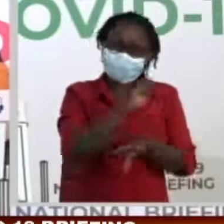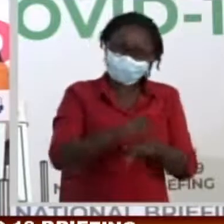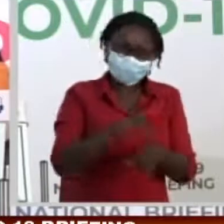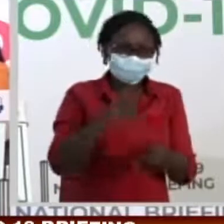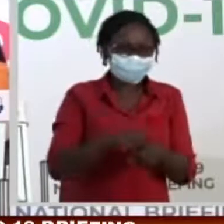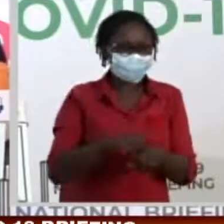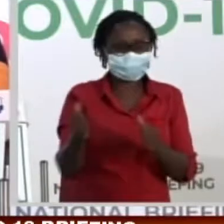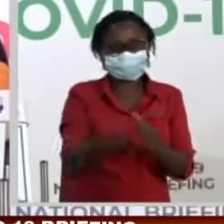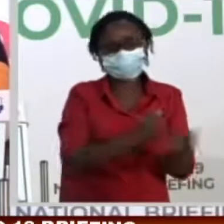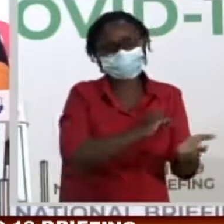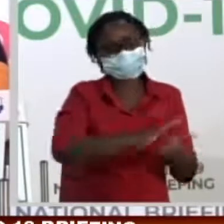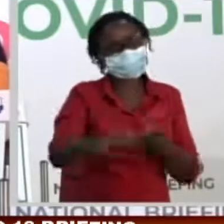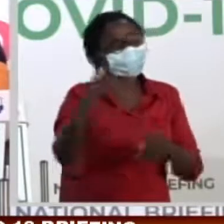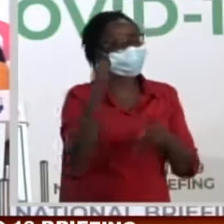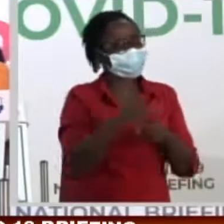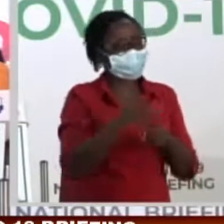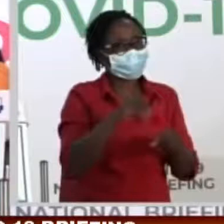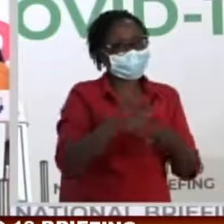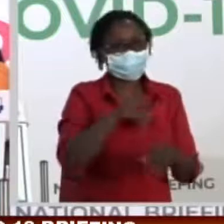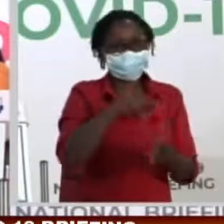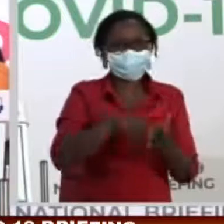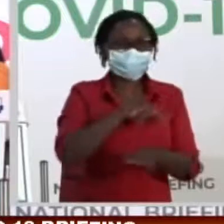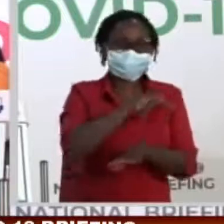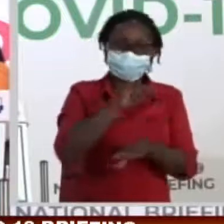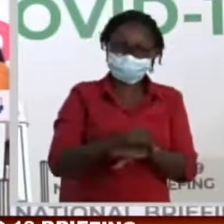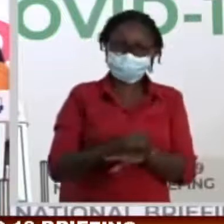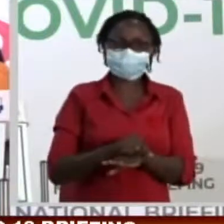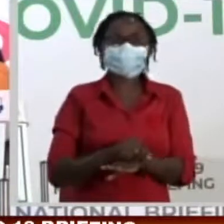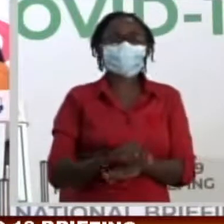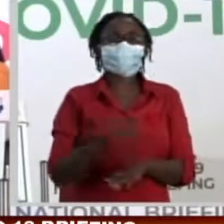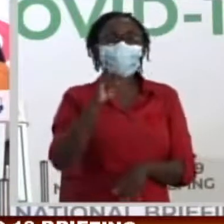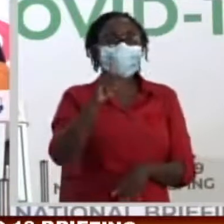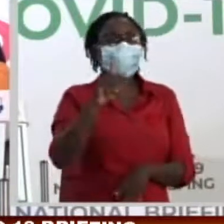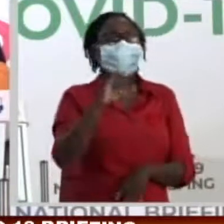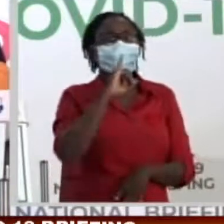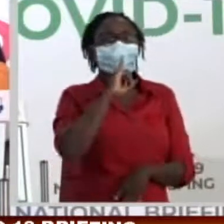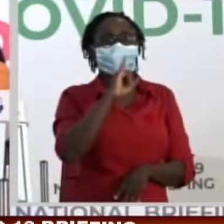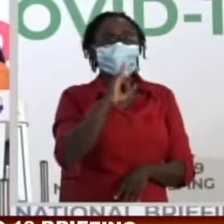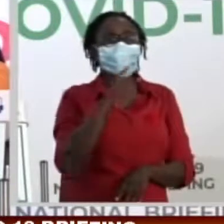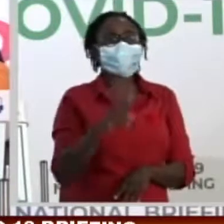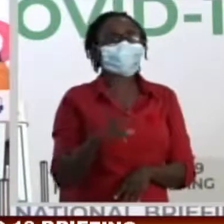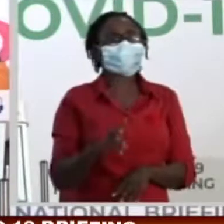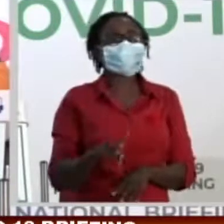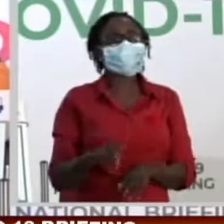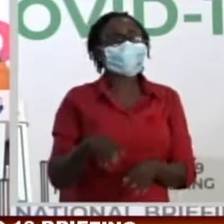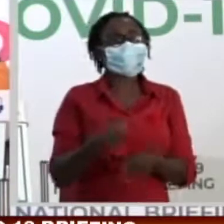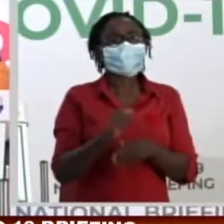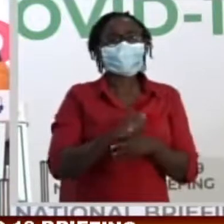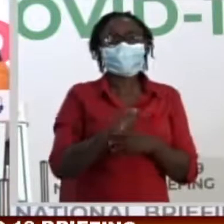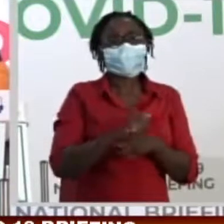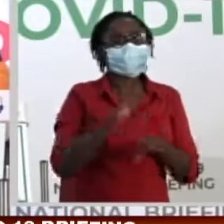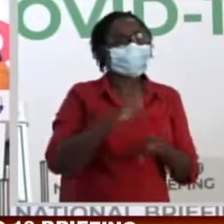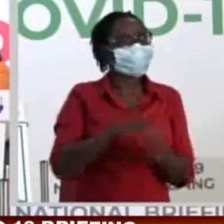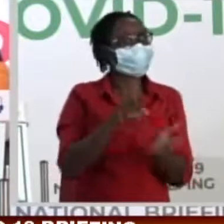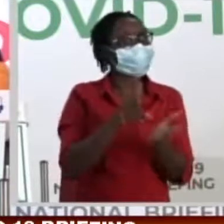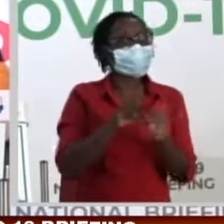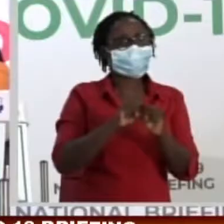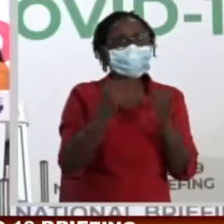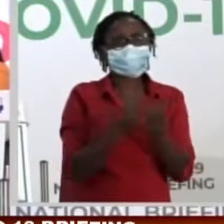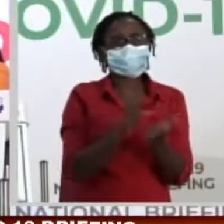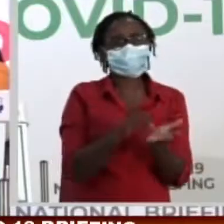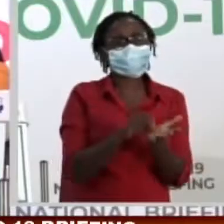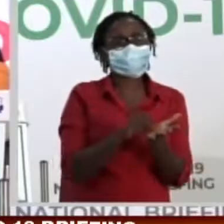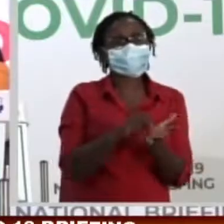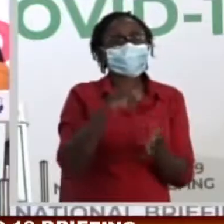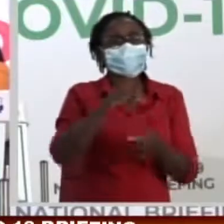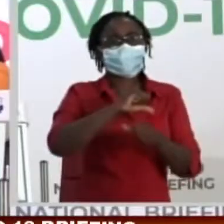dissemination. One of such is the viral trend on the social media about collection of sums